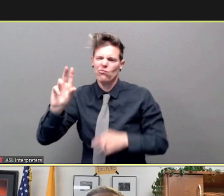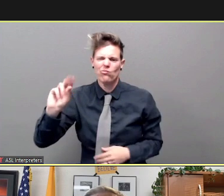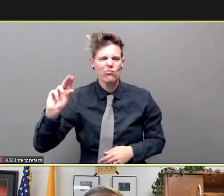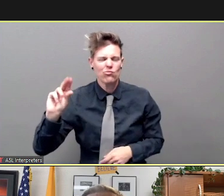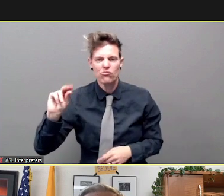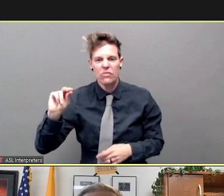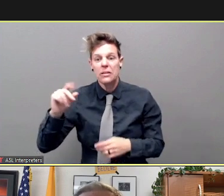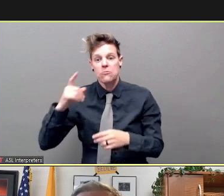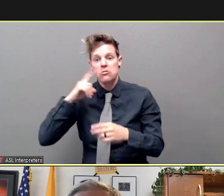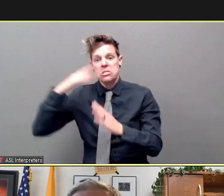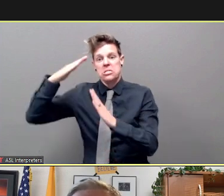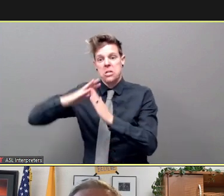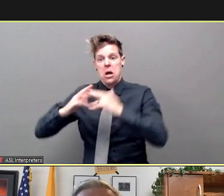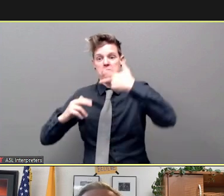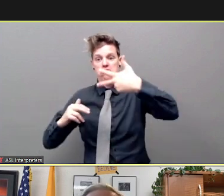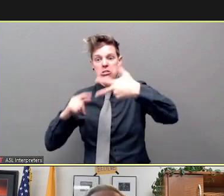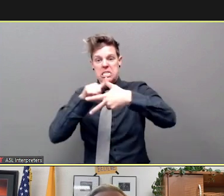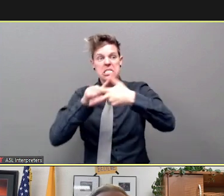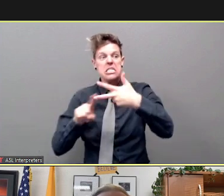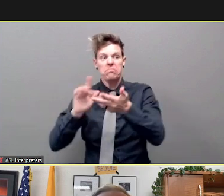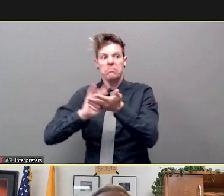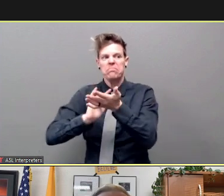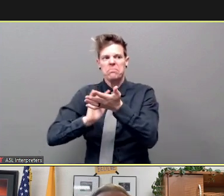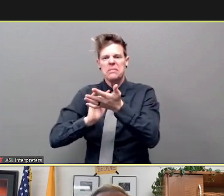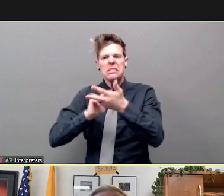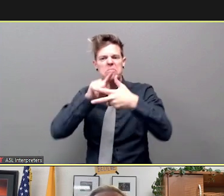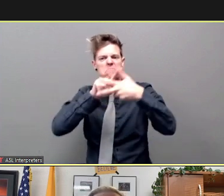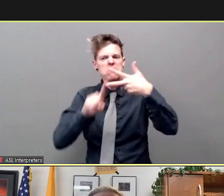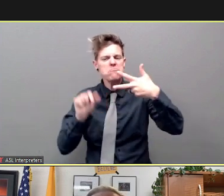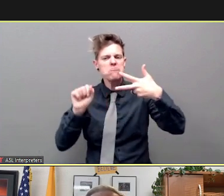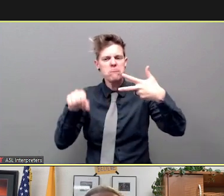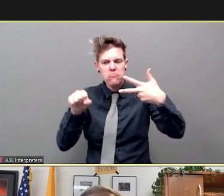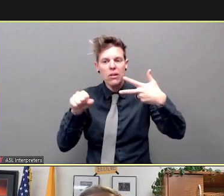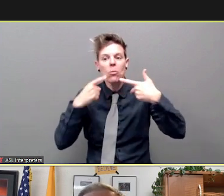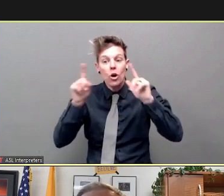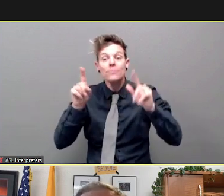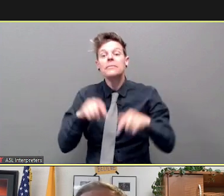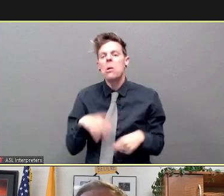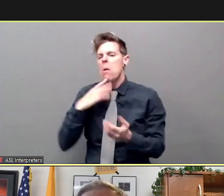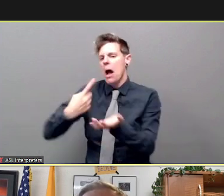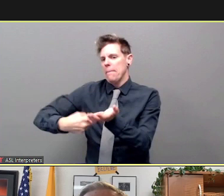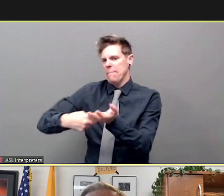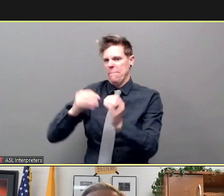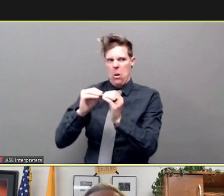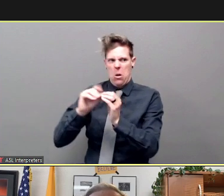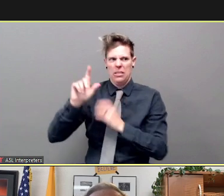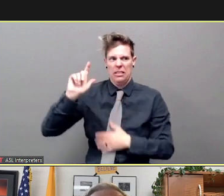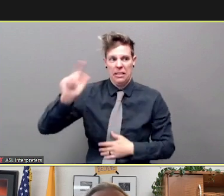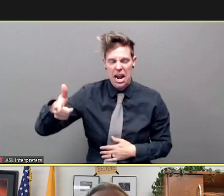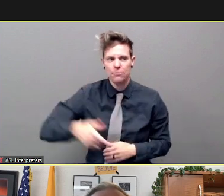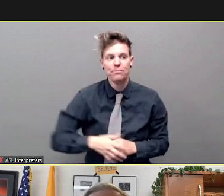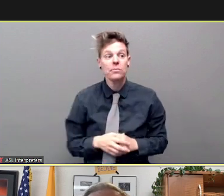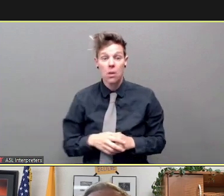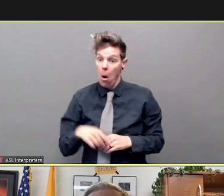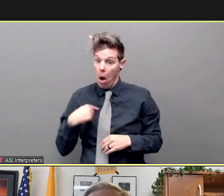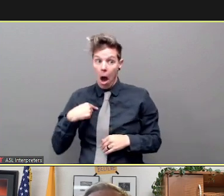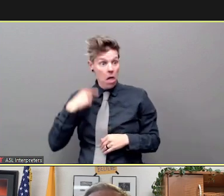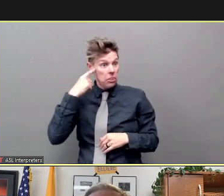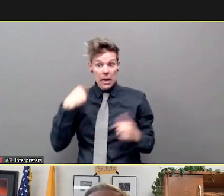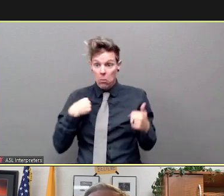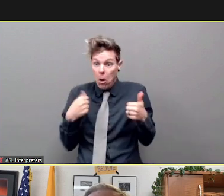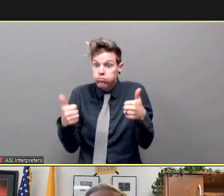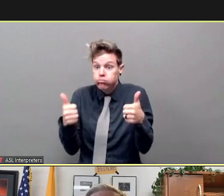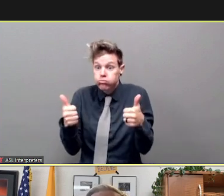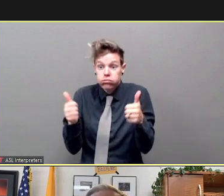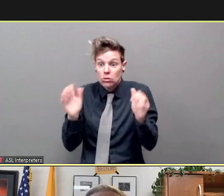about drugs when we look at the variants that we're seeing now. But we feel like we're doing really well. And again, based on some data that